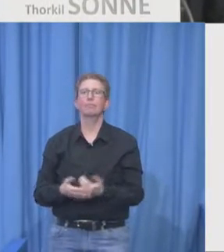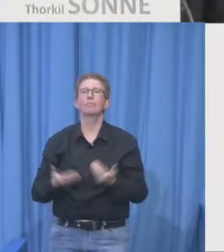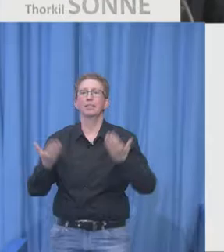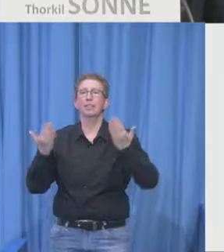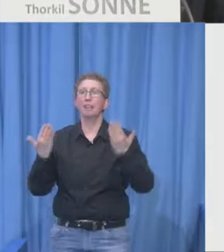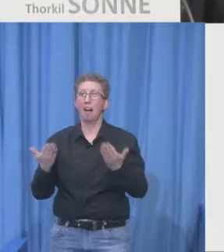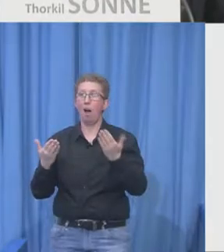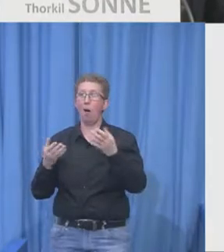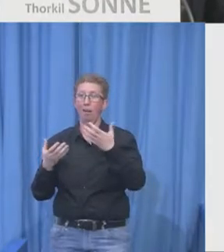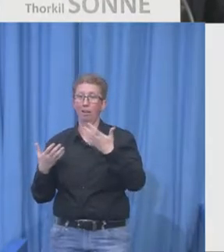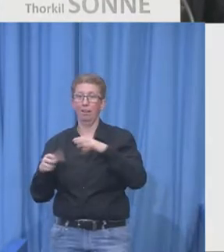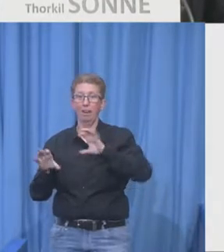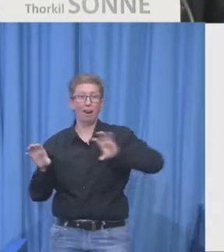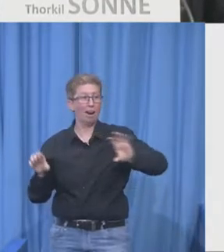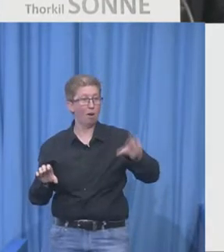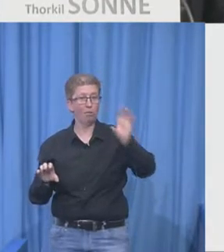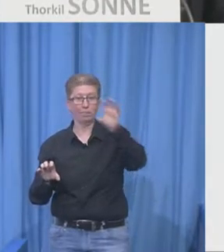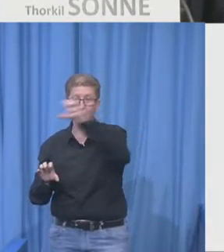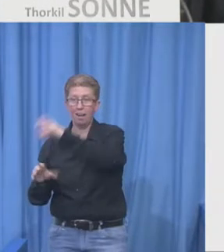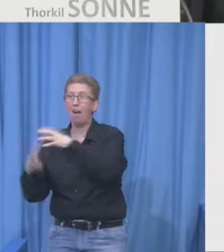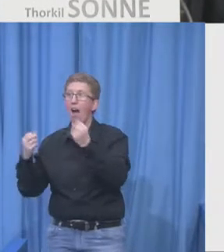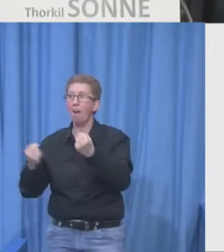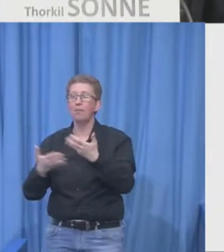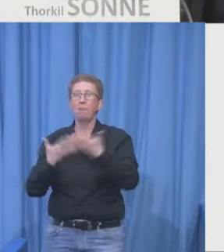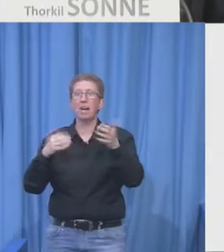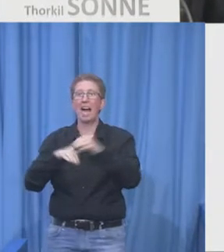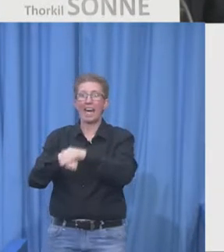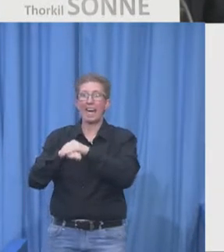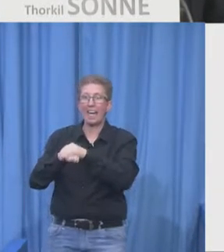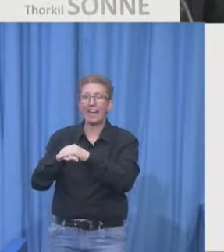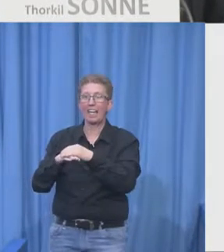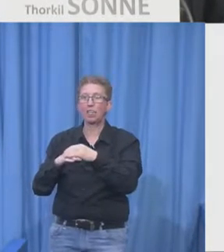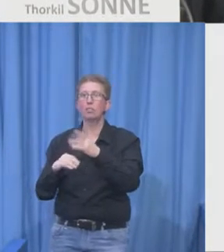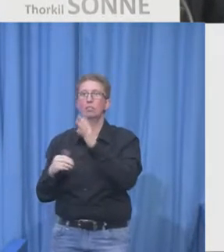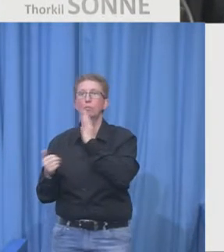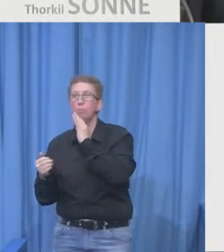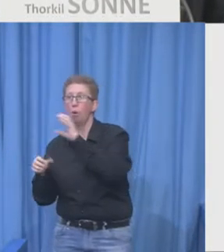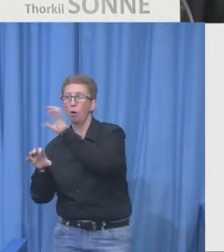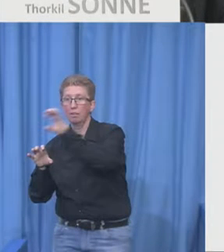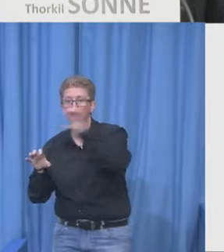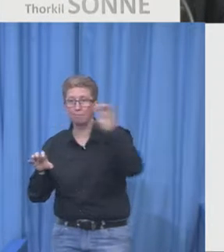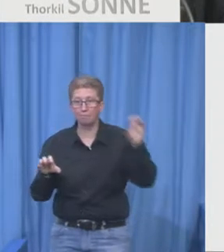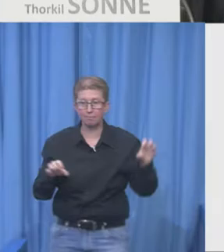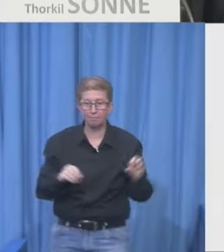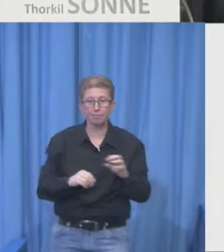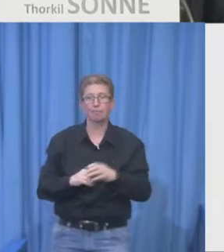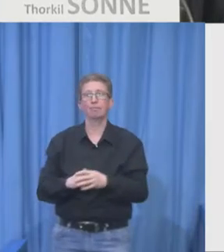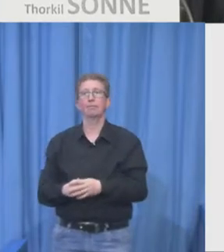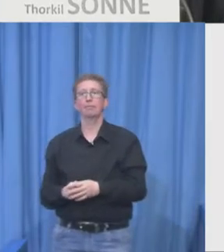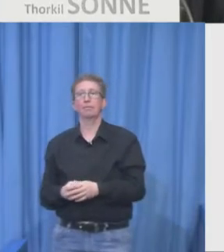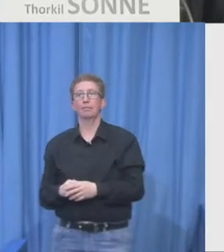We are doing cybersecurity work together with Hewlett Packard for the government.